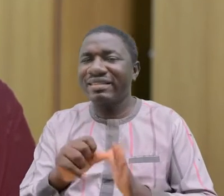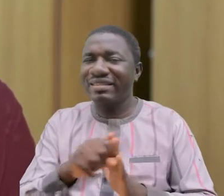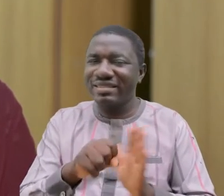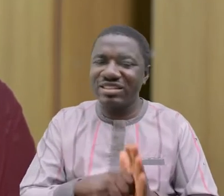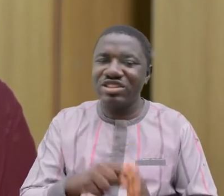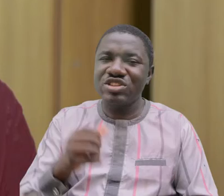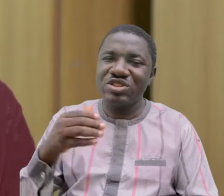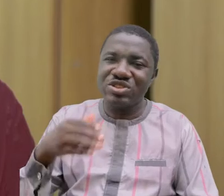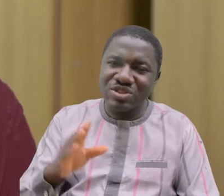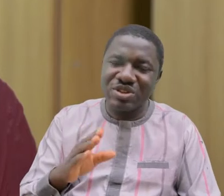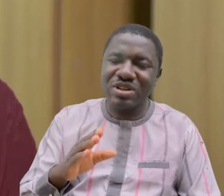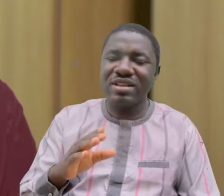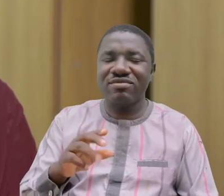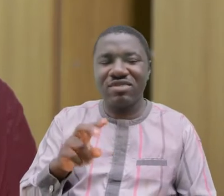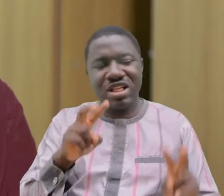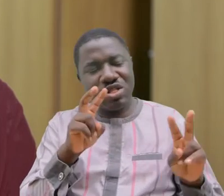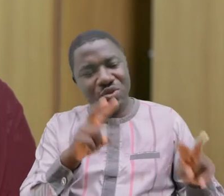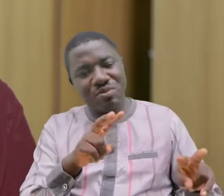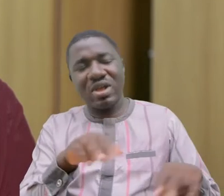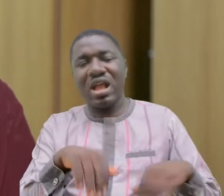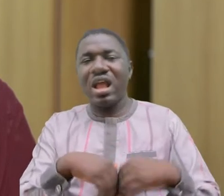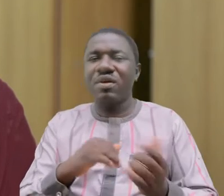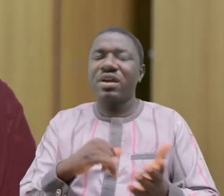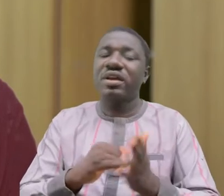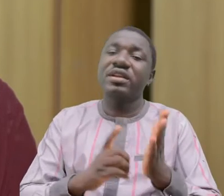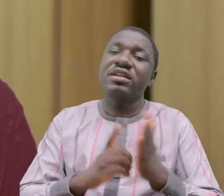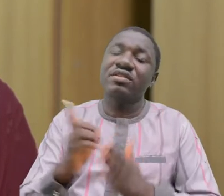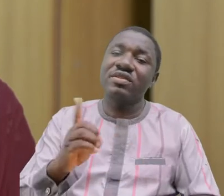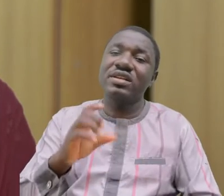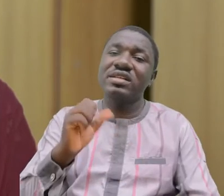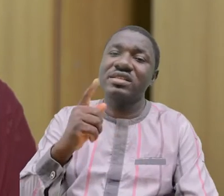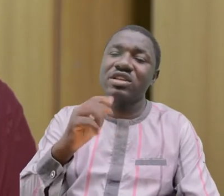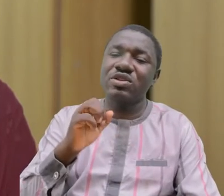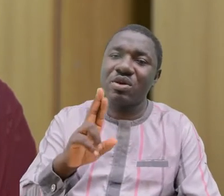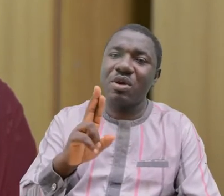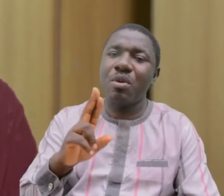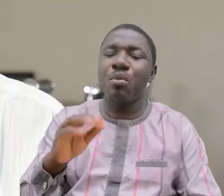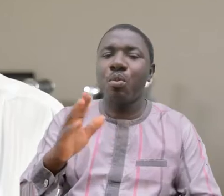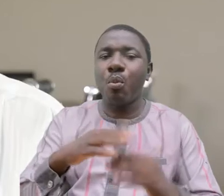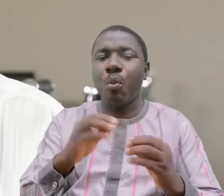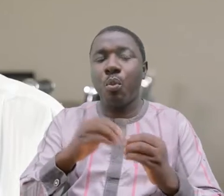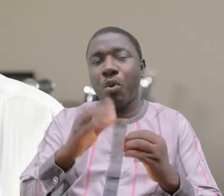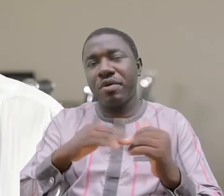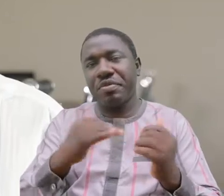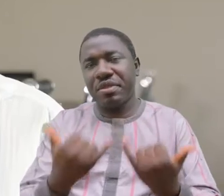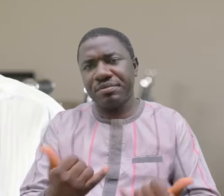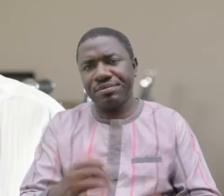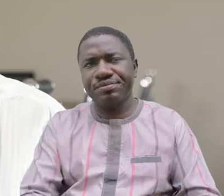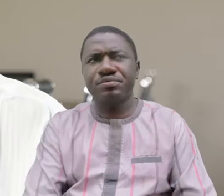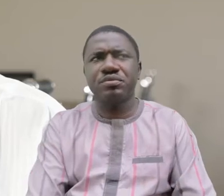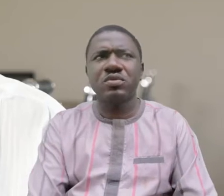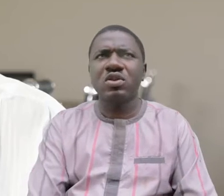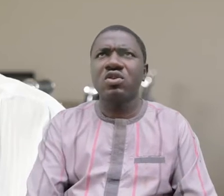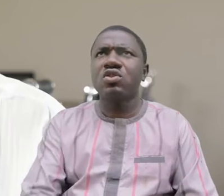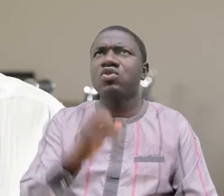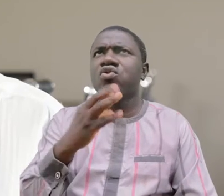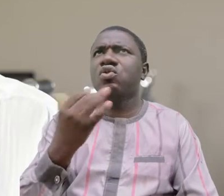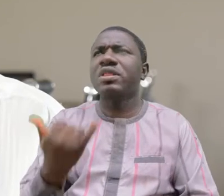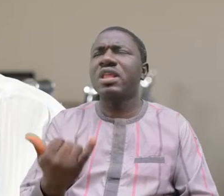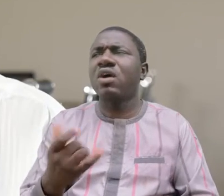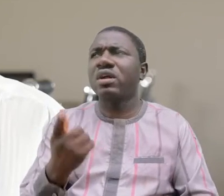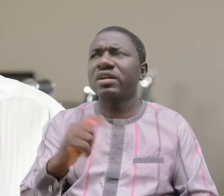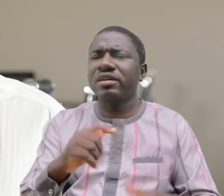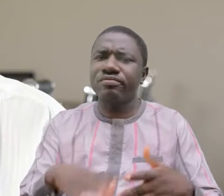state should look at how it develops that sector more than now. So the intervention of